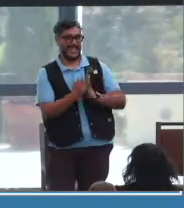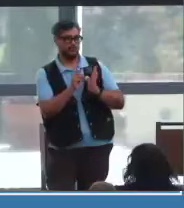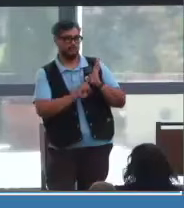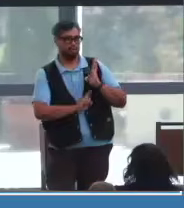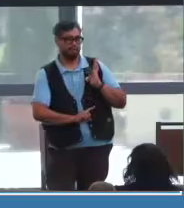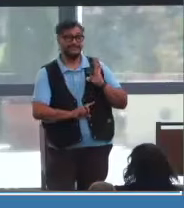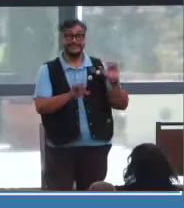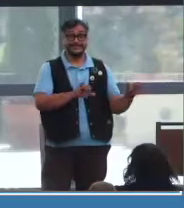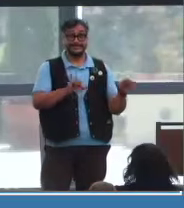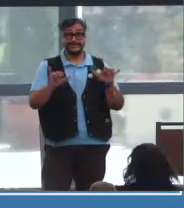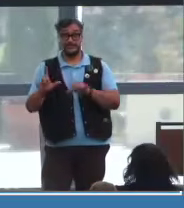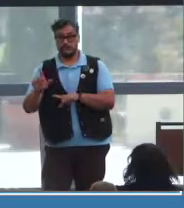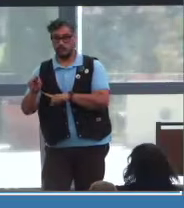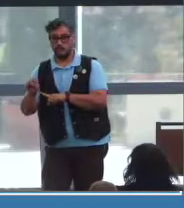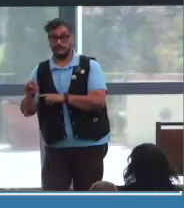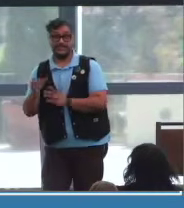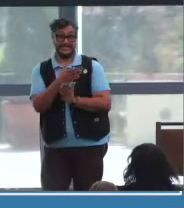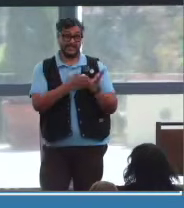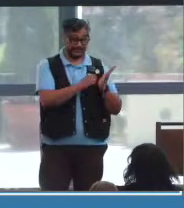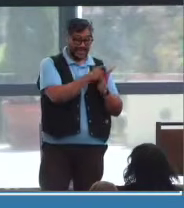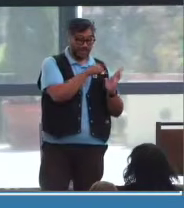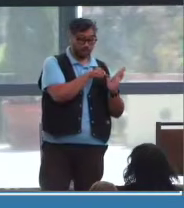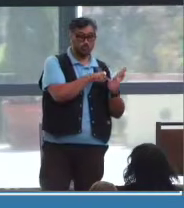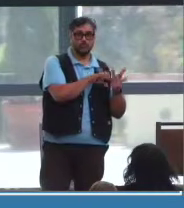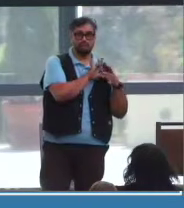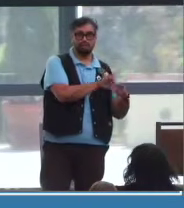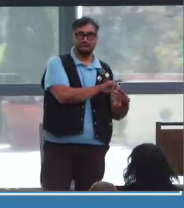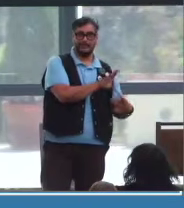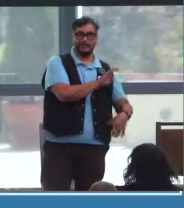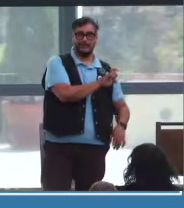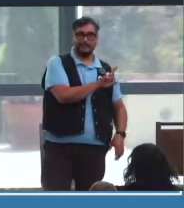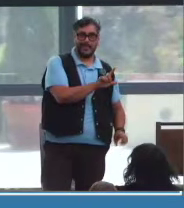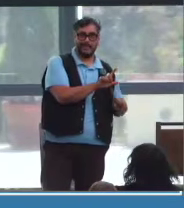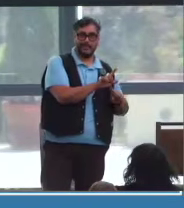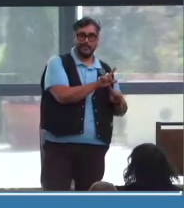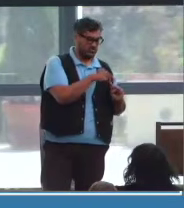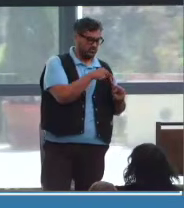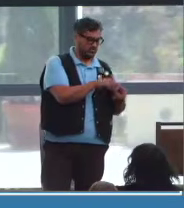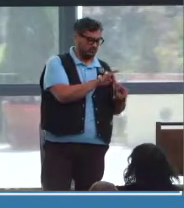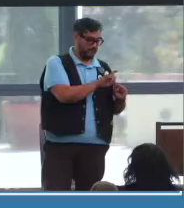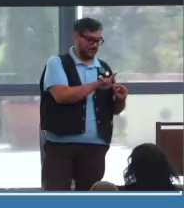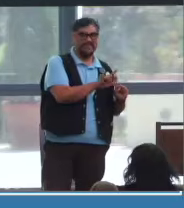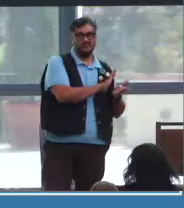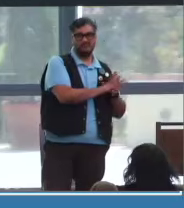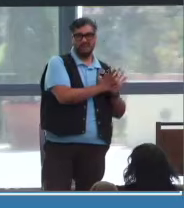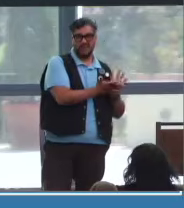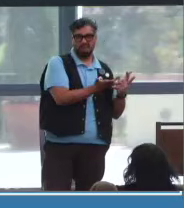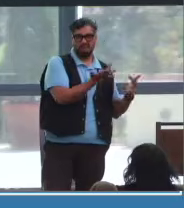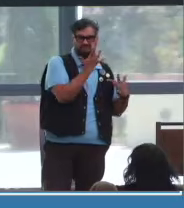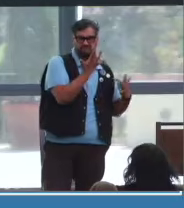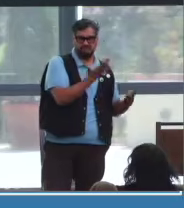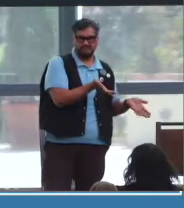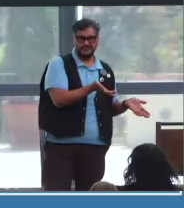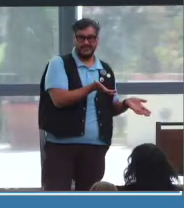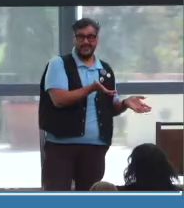like lupus, some cancers are B cell driven. So we have a B cell that becomes malignant. So CAR T cells were